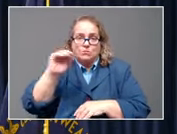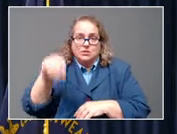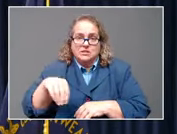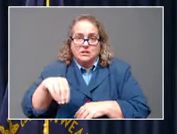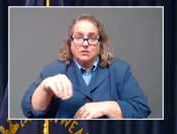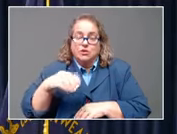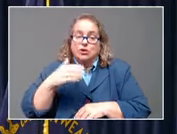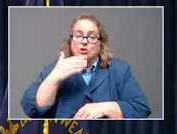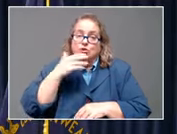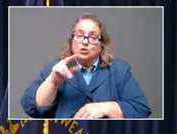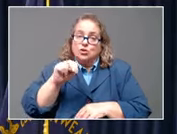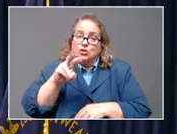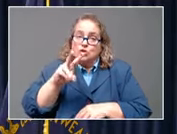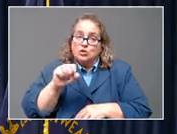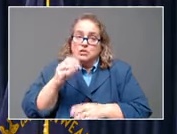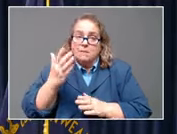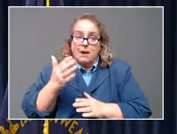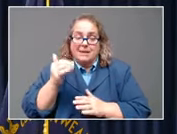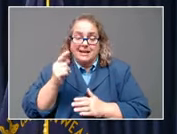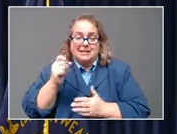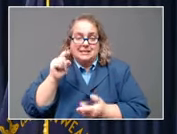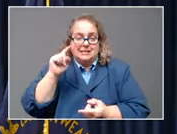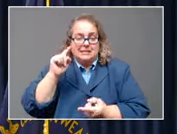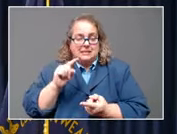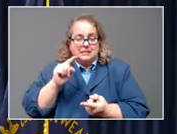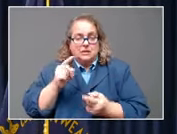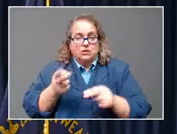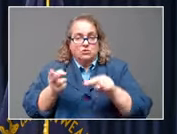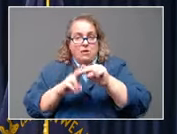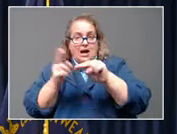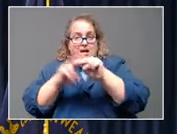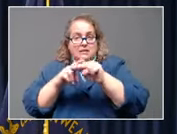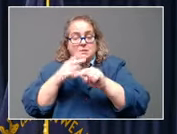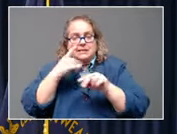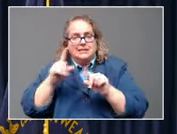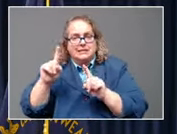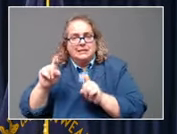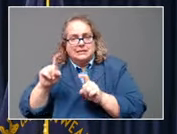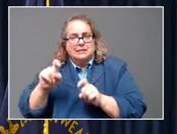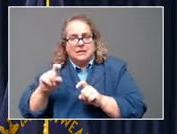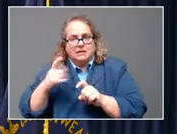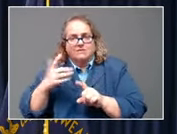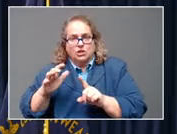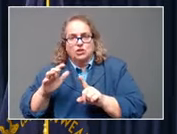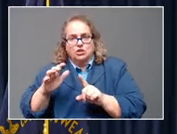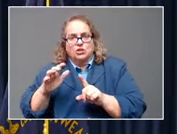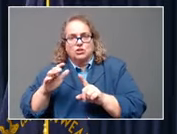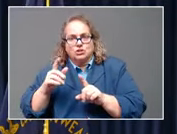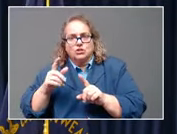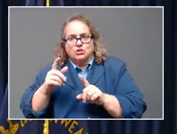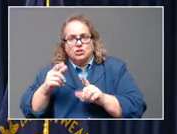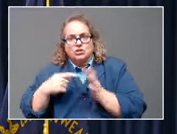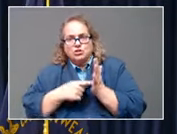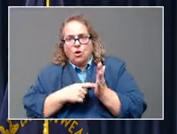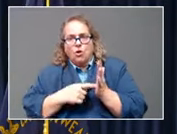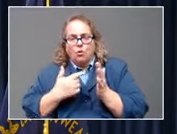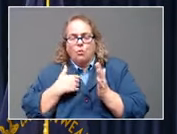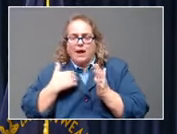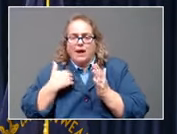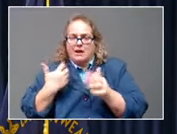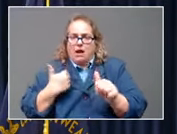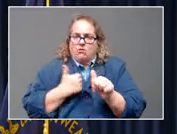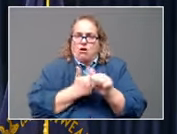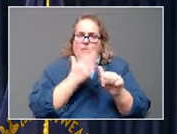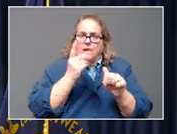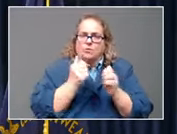the rate of rise a little bit, so testing has caught up in some measure. But clearly, Omicron is unlike any prior chapter